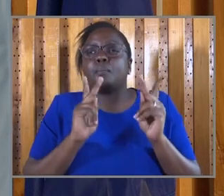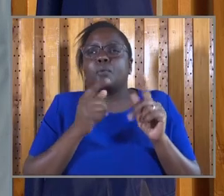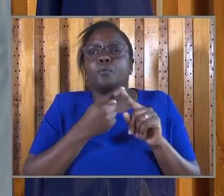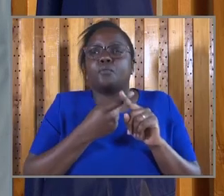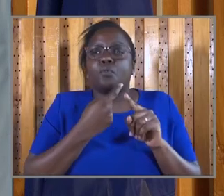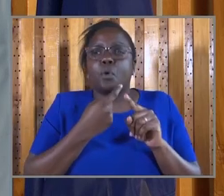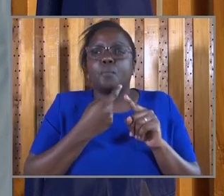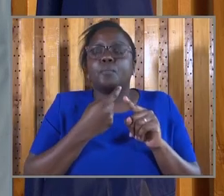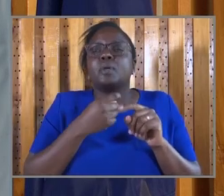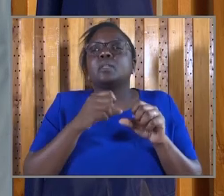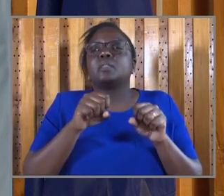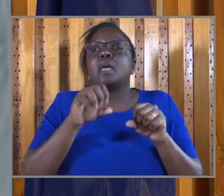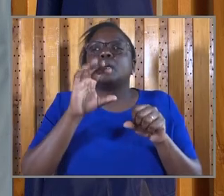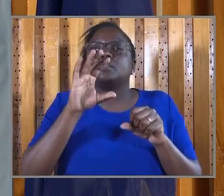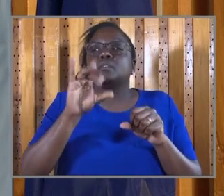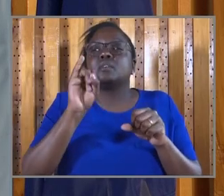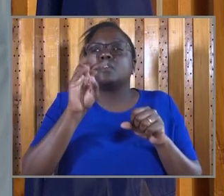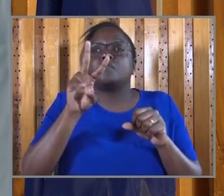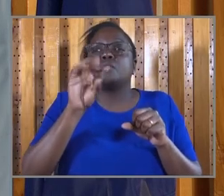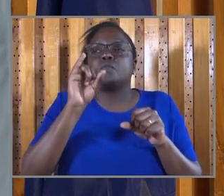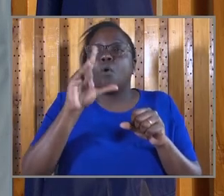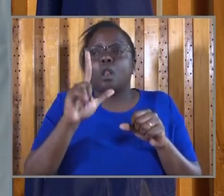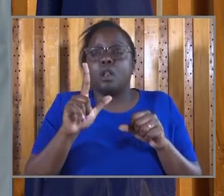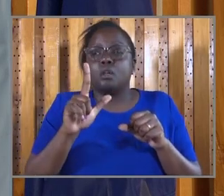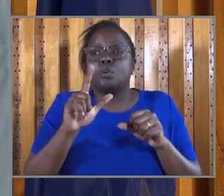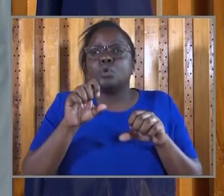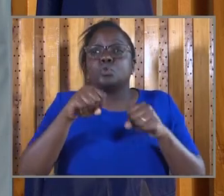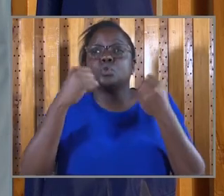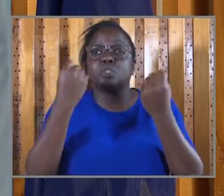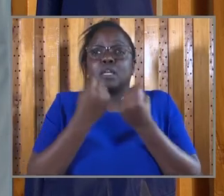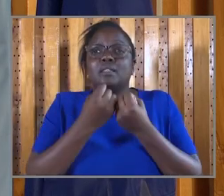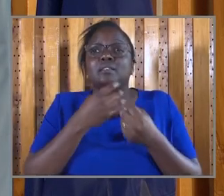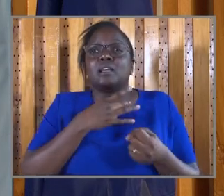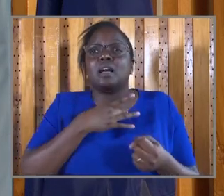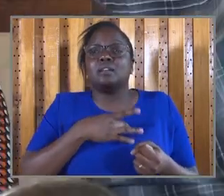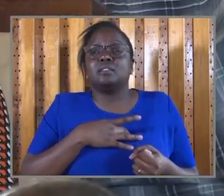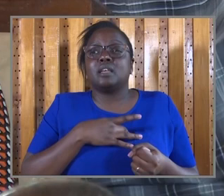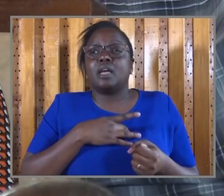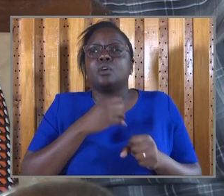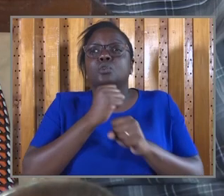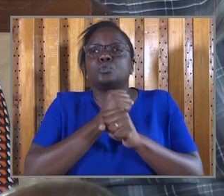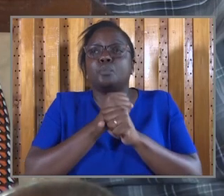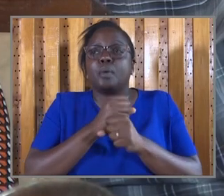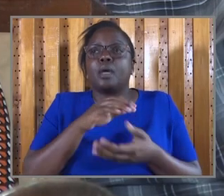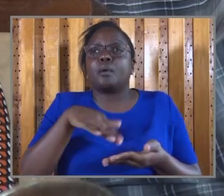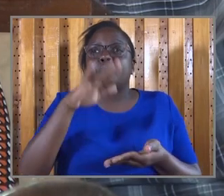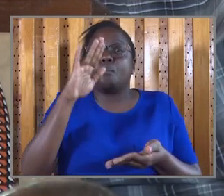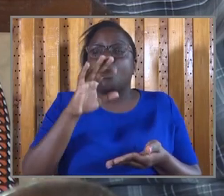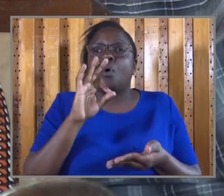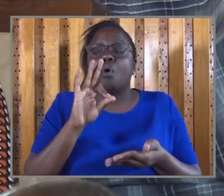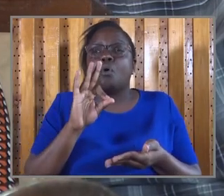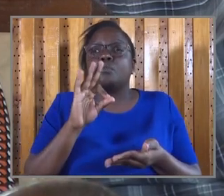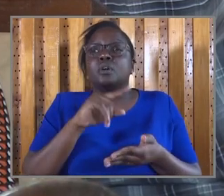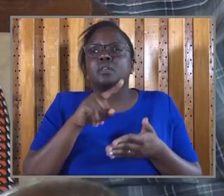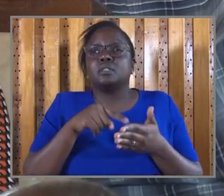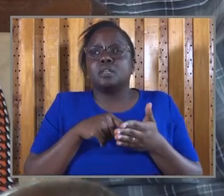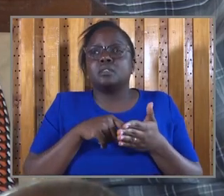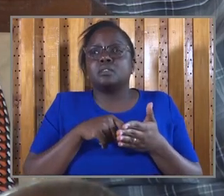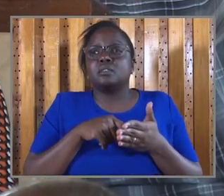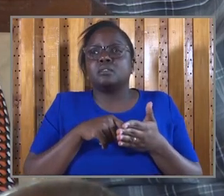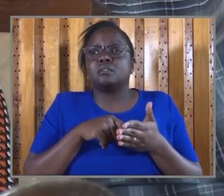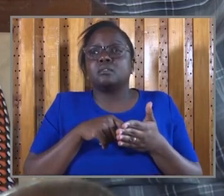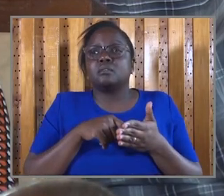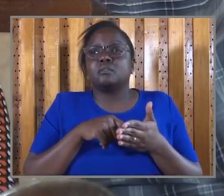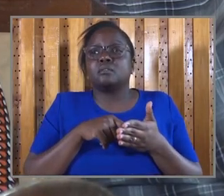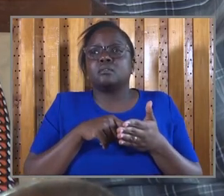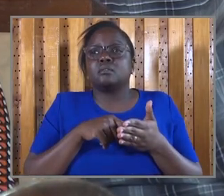civil society, there is a clear desire to make more of this truly incredibly important bond. That